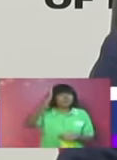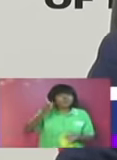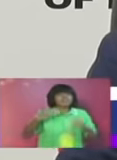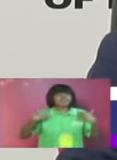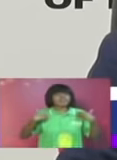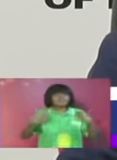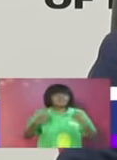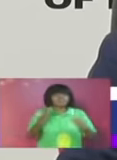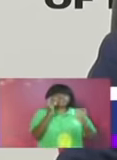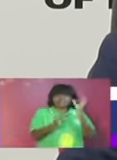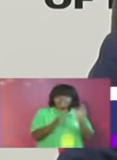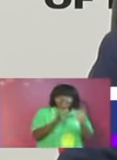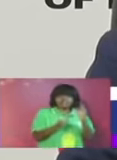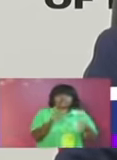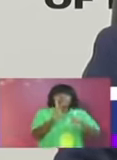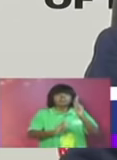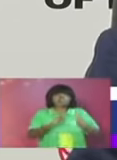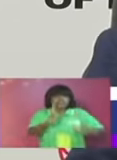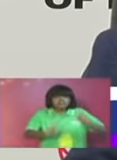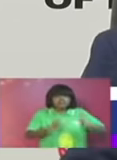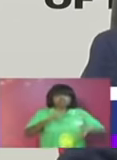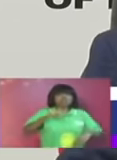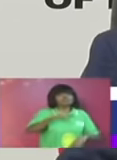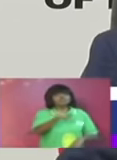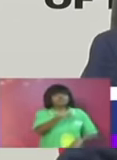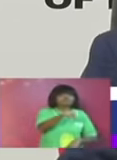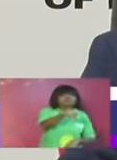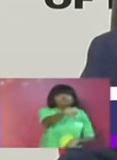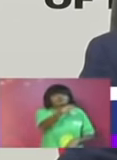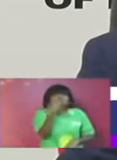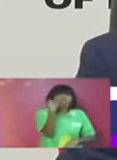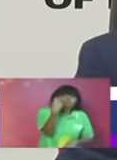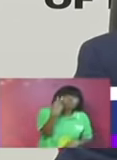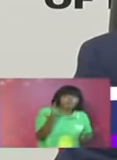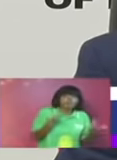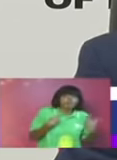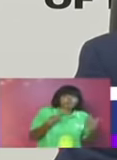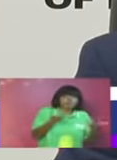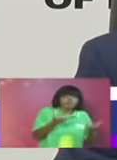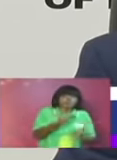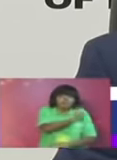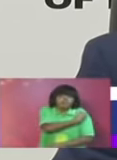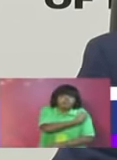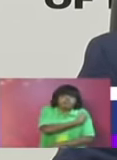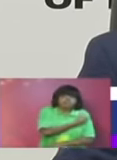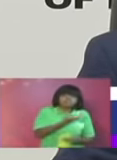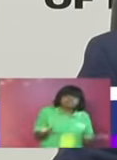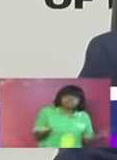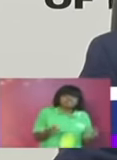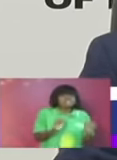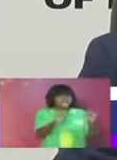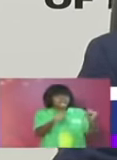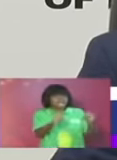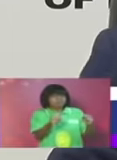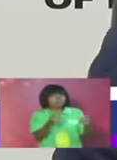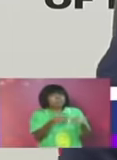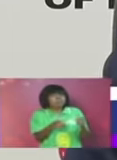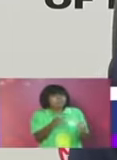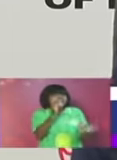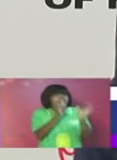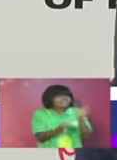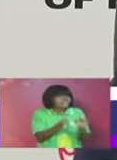appointments will be prioritized. Everyone with your second dose AstraZeneca appointments, that will be honored at